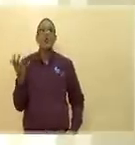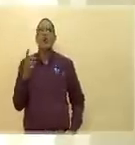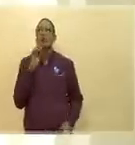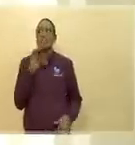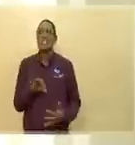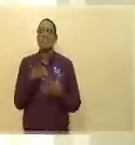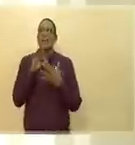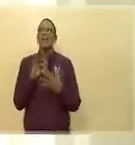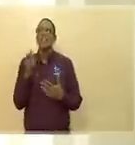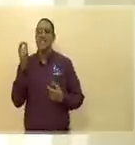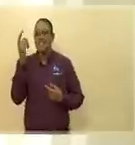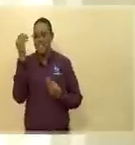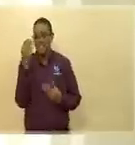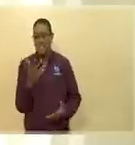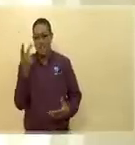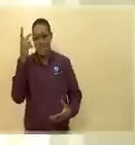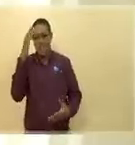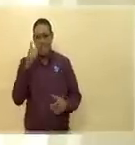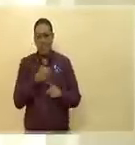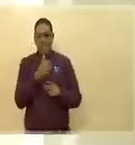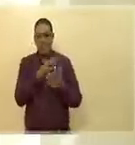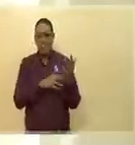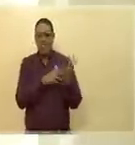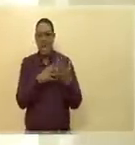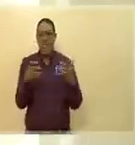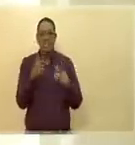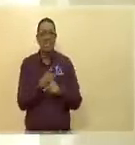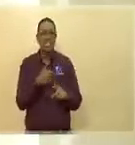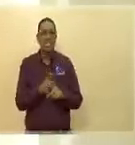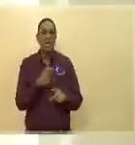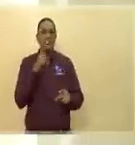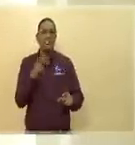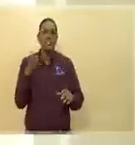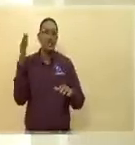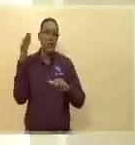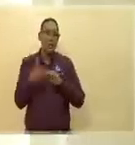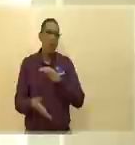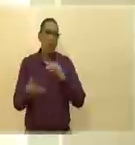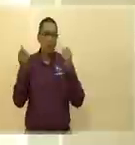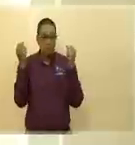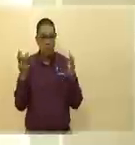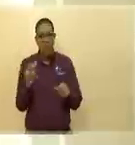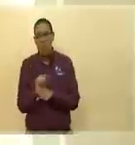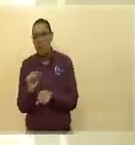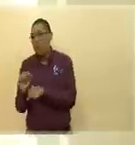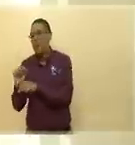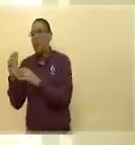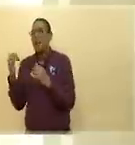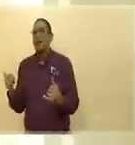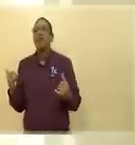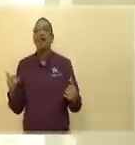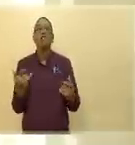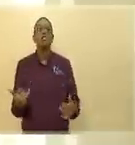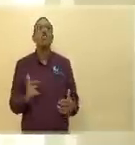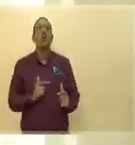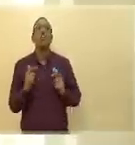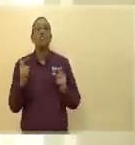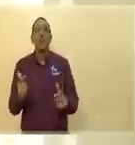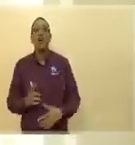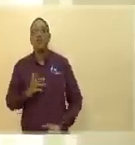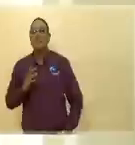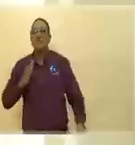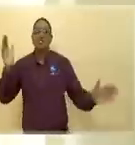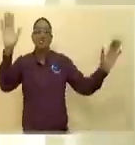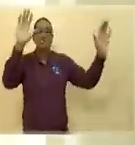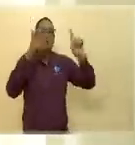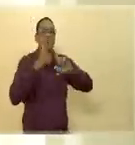special, but I can tell you the Prime Minister's schedule is exceedingly hectic today. And so let's turn over for official greetings from